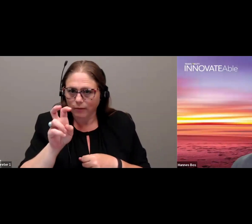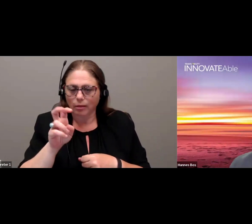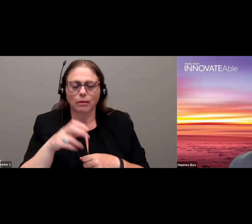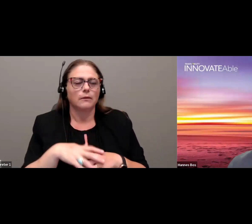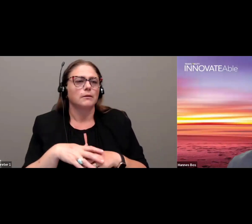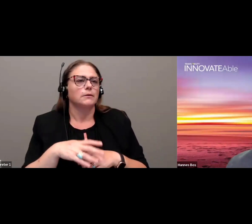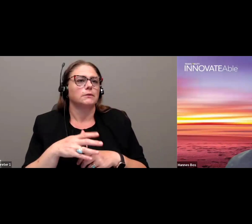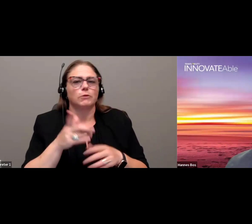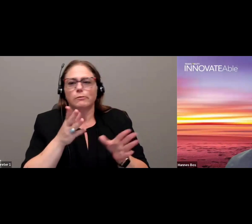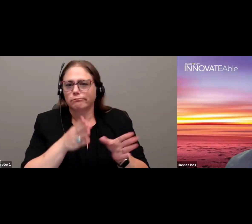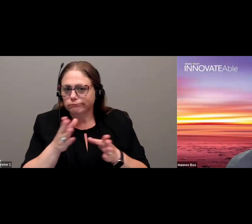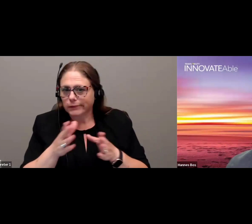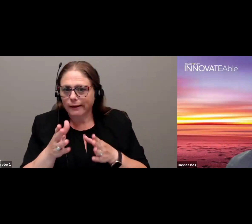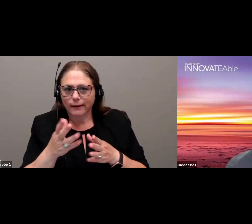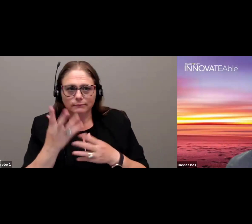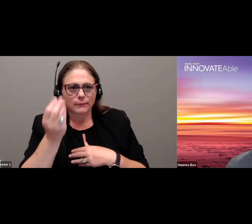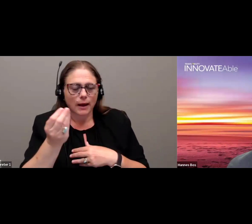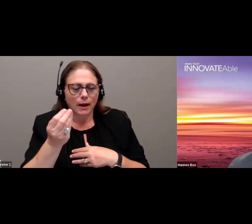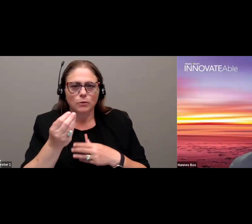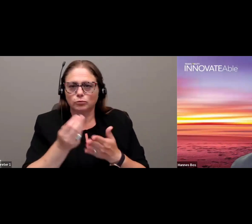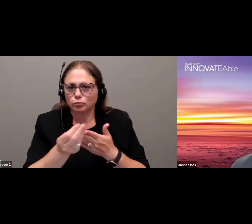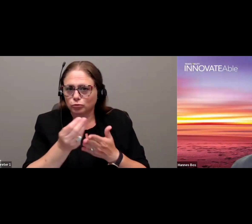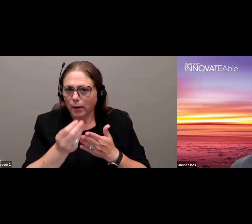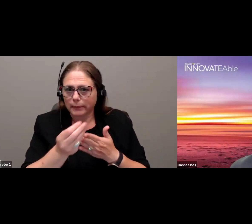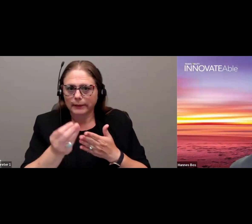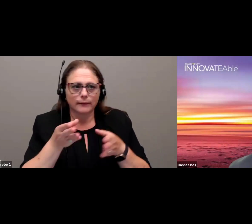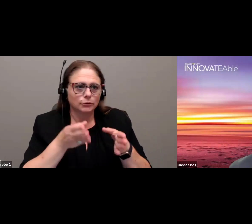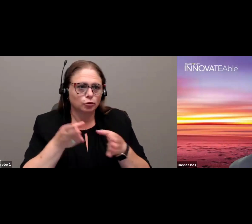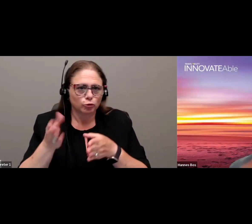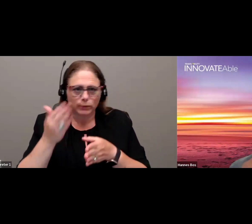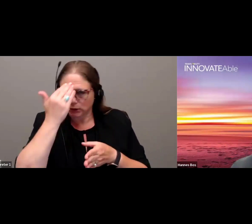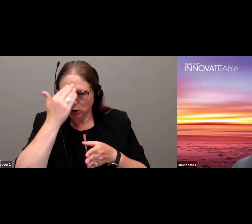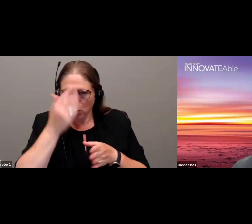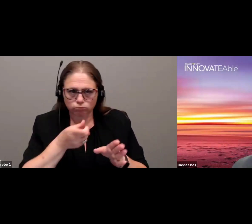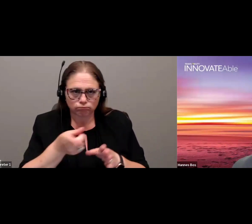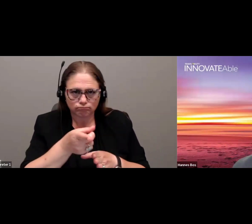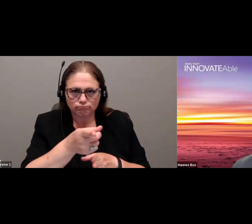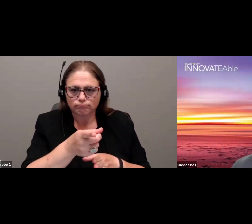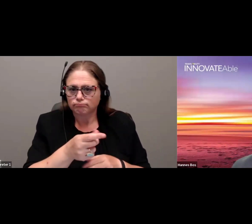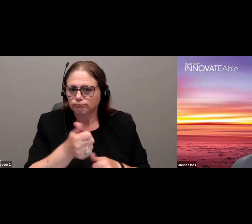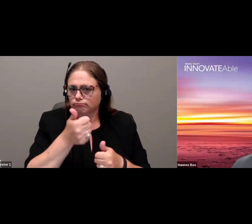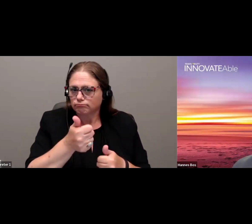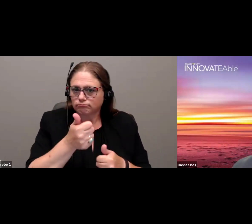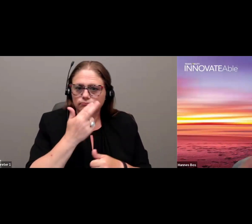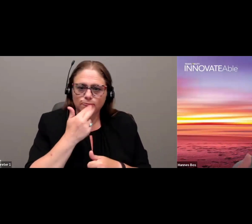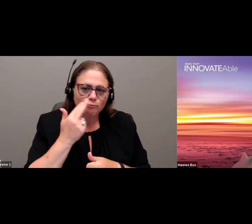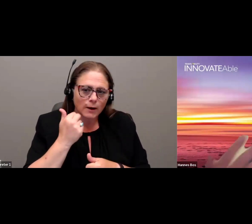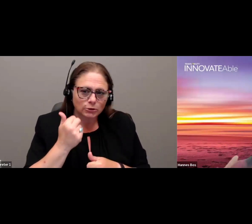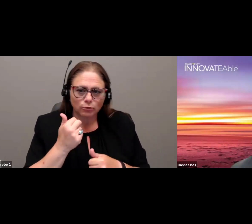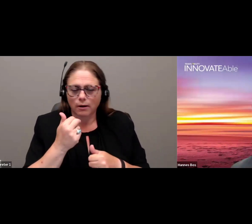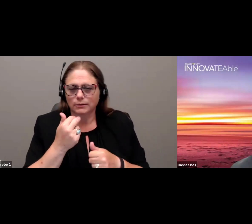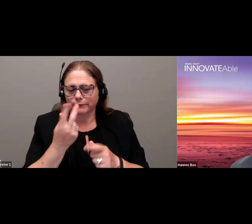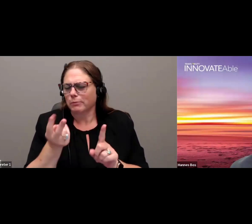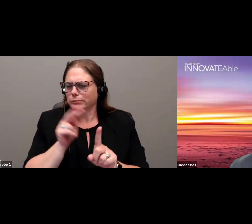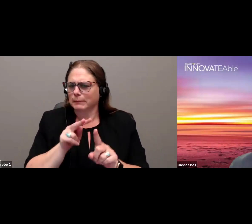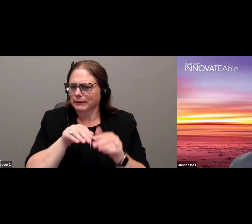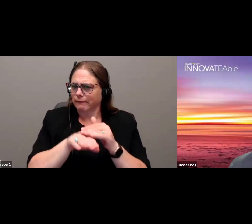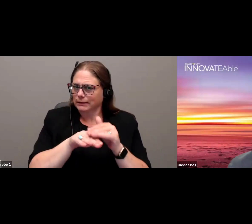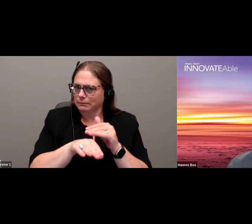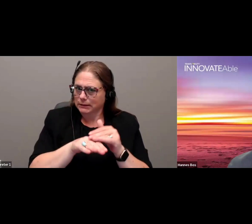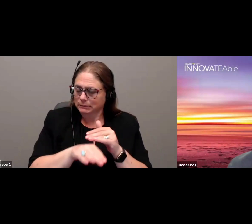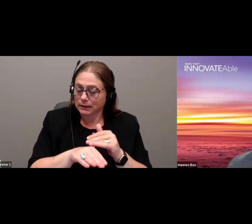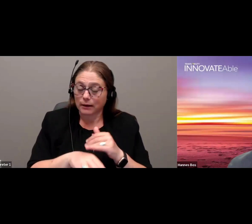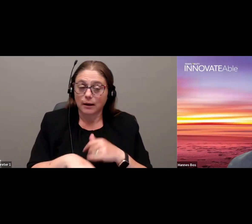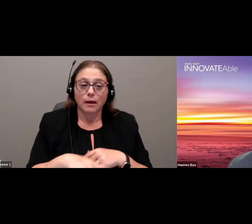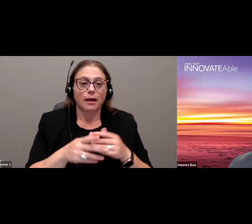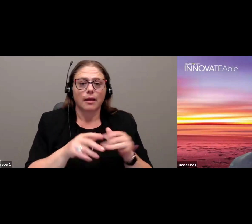know where to go for the best restaurants, etc., from an accessibility perspective. And then when they go for travel,